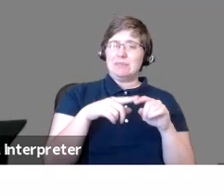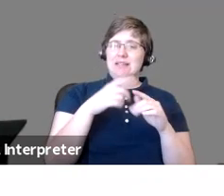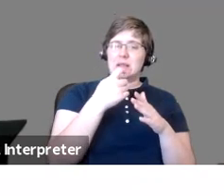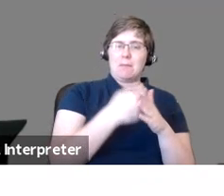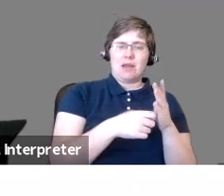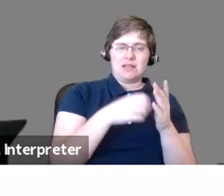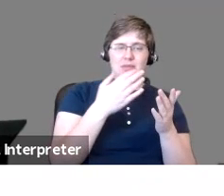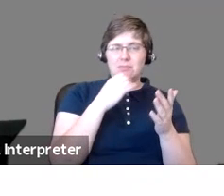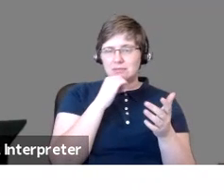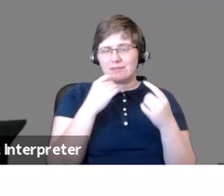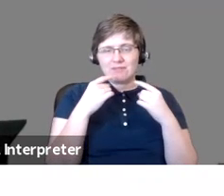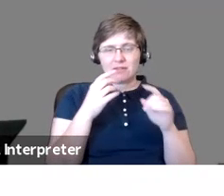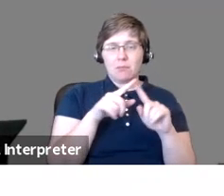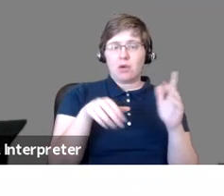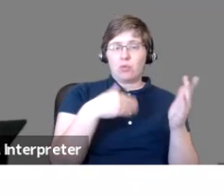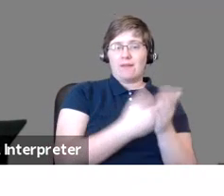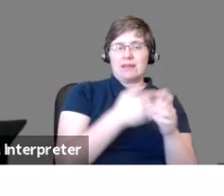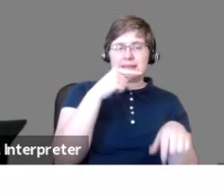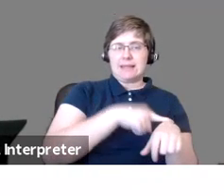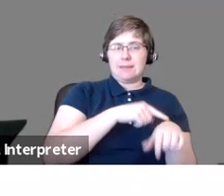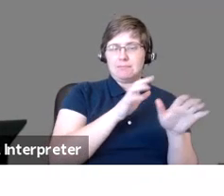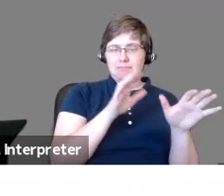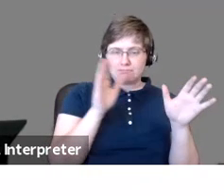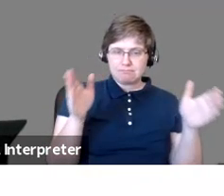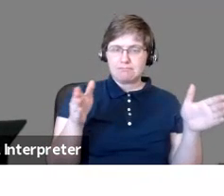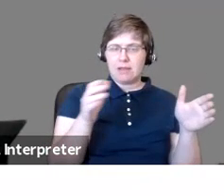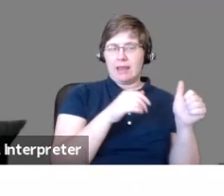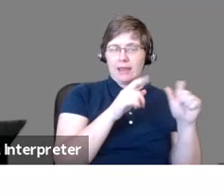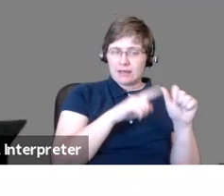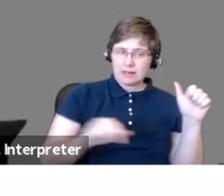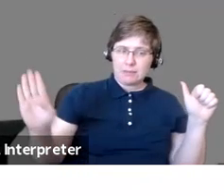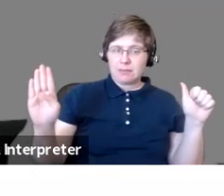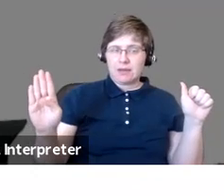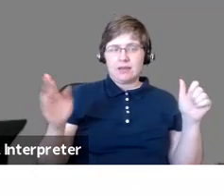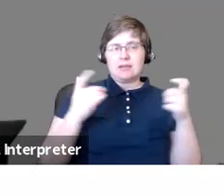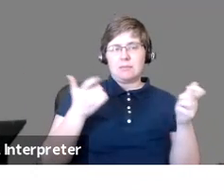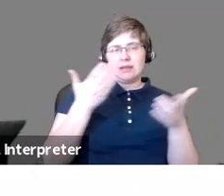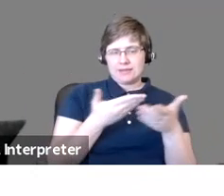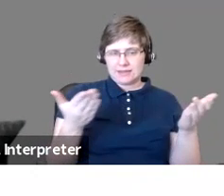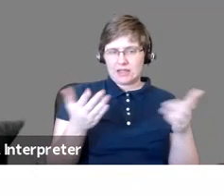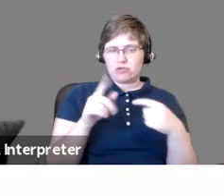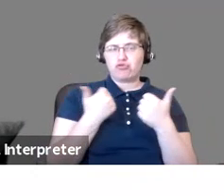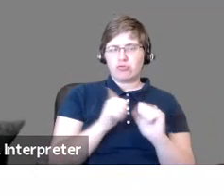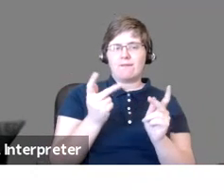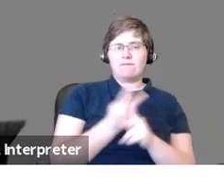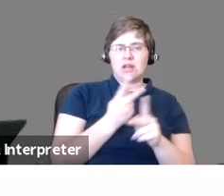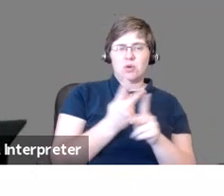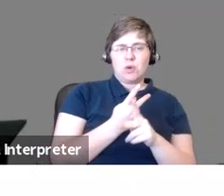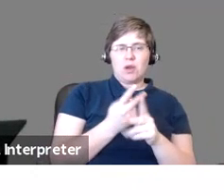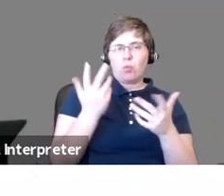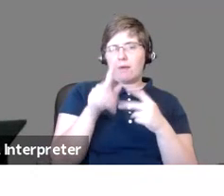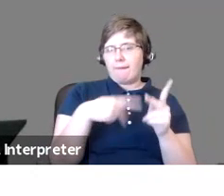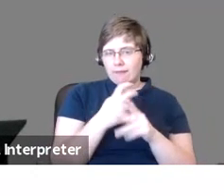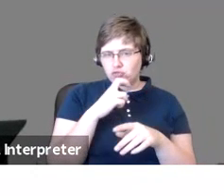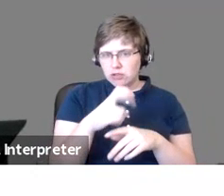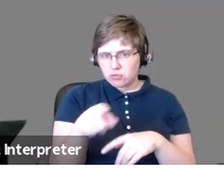be a factor, but getting there time-wise from point A to point B is a big thing when you're trying to figure out what kind of transportation